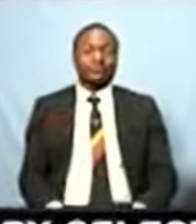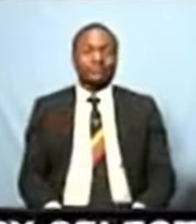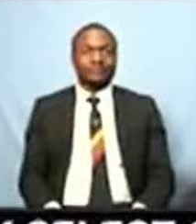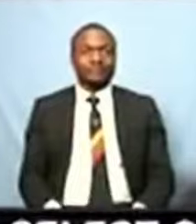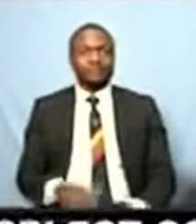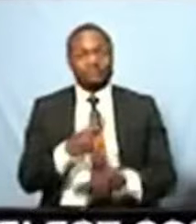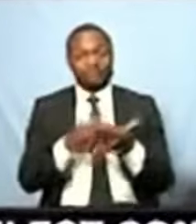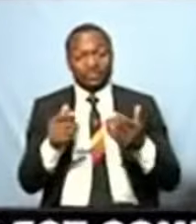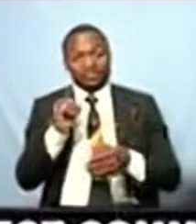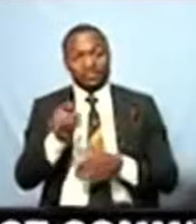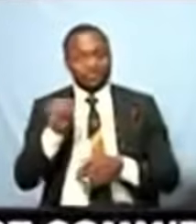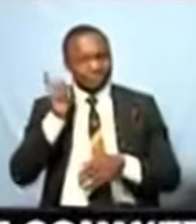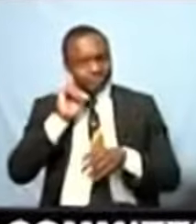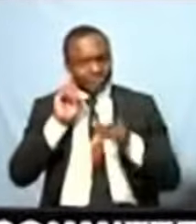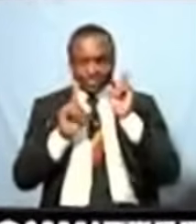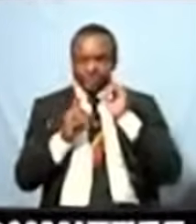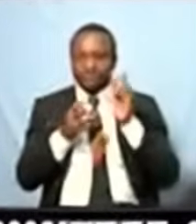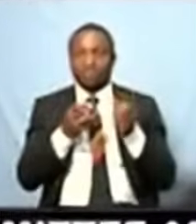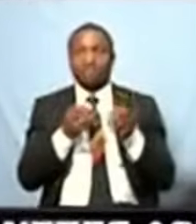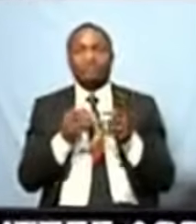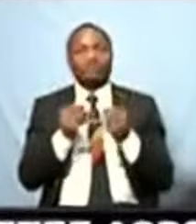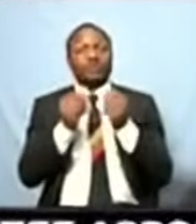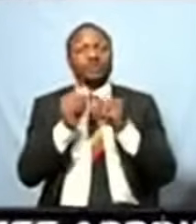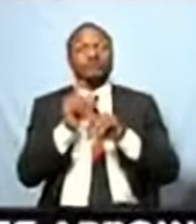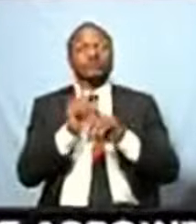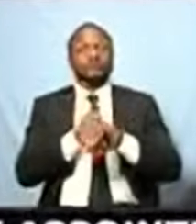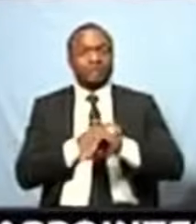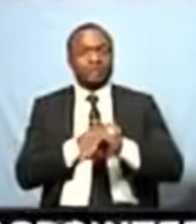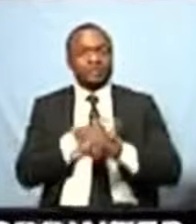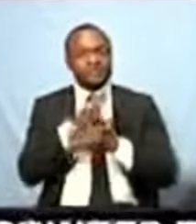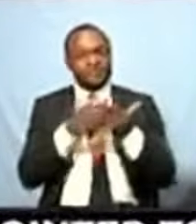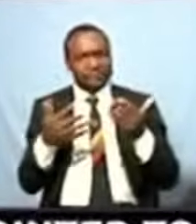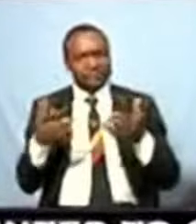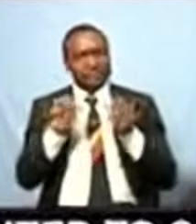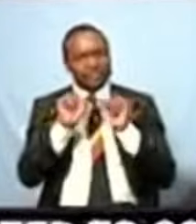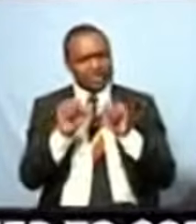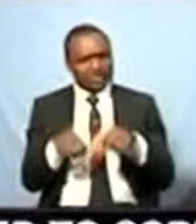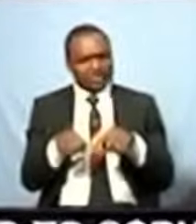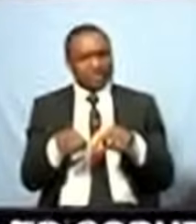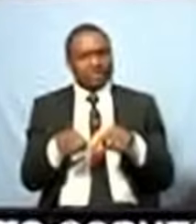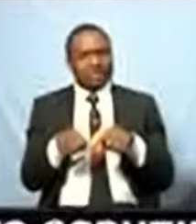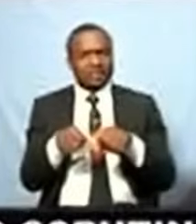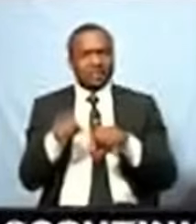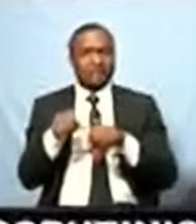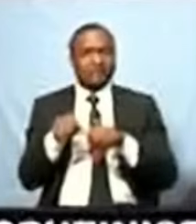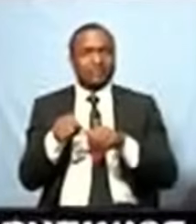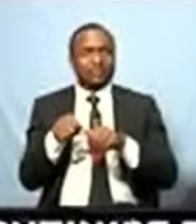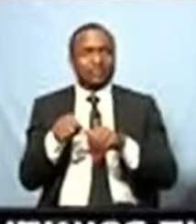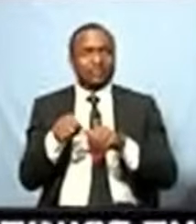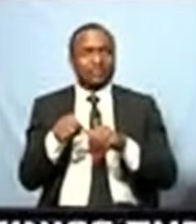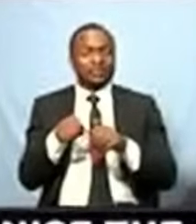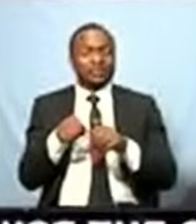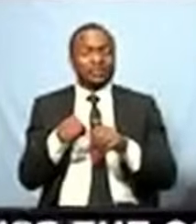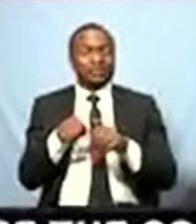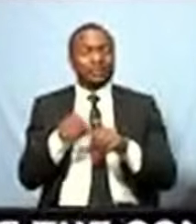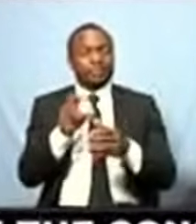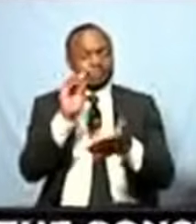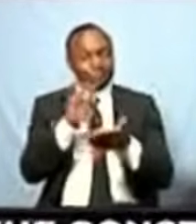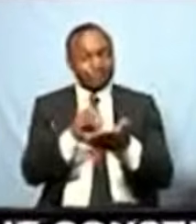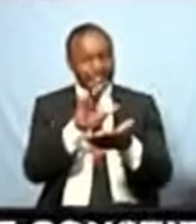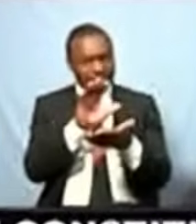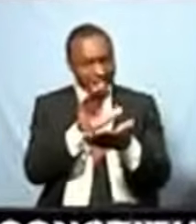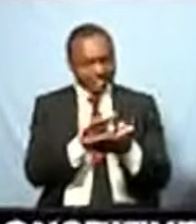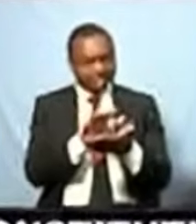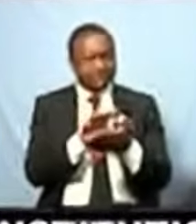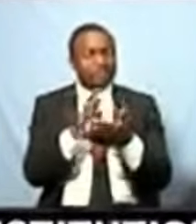is something we've heard quite a few times. Is it something that is actually anchored in reality, or